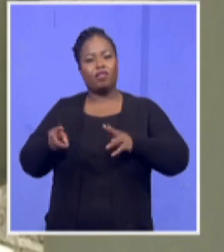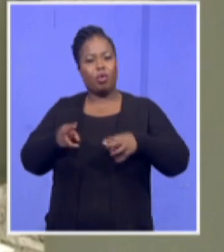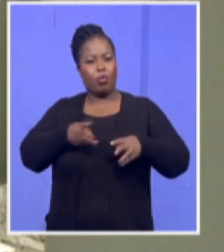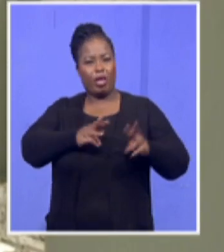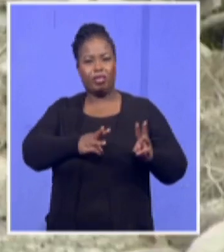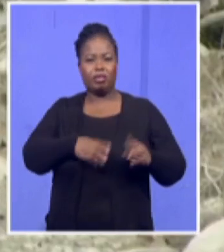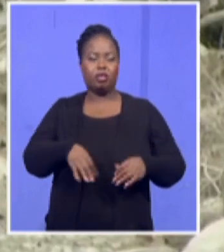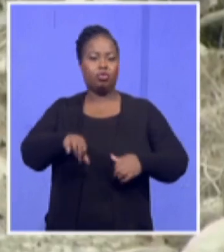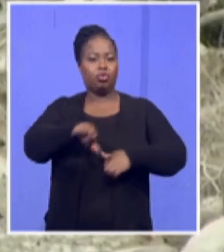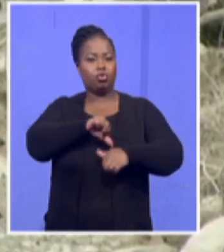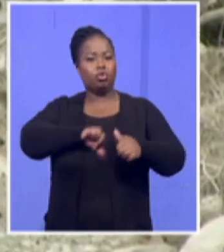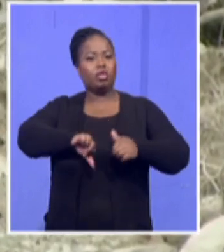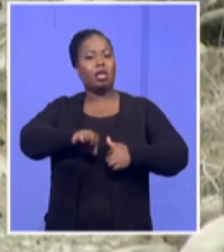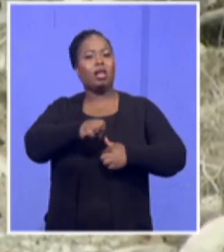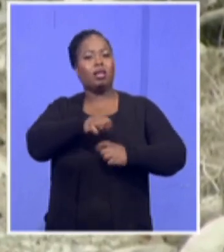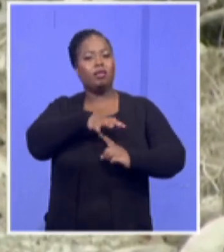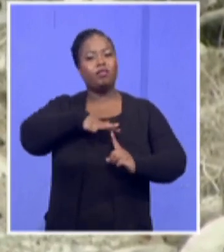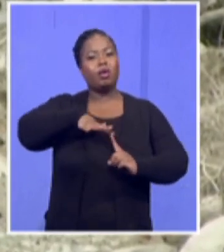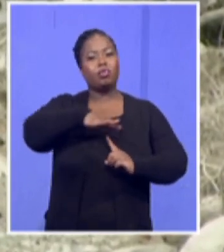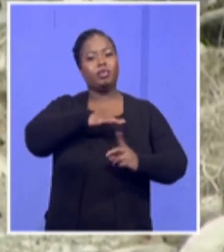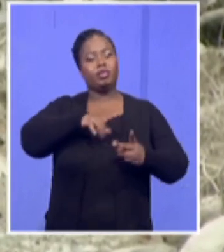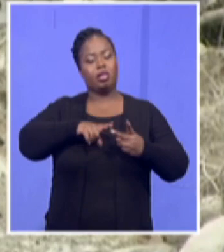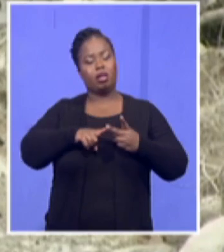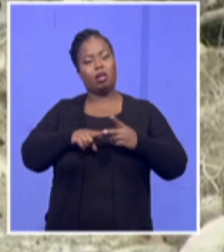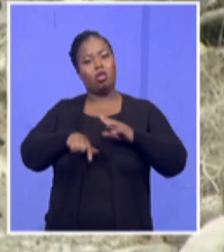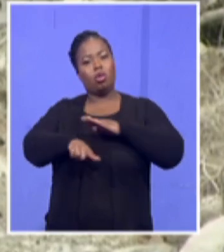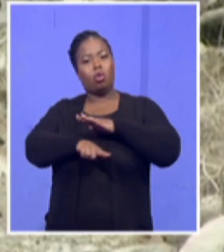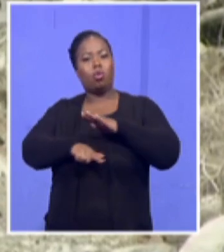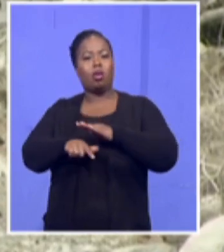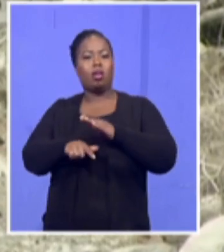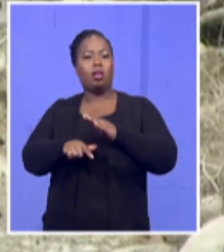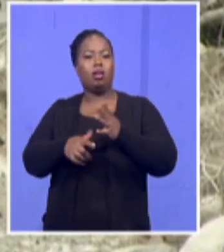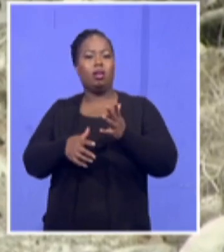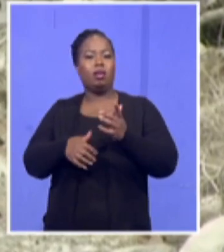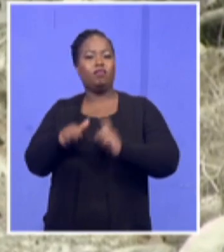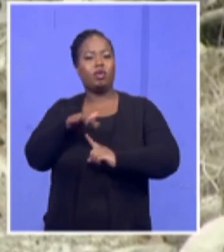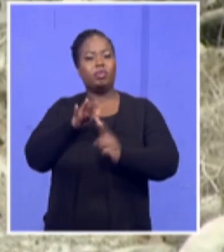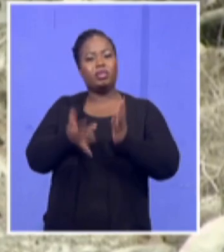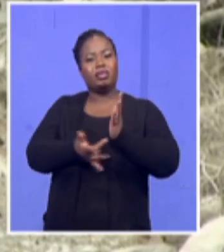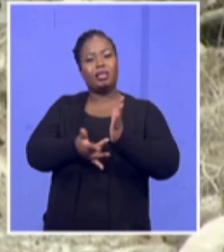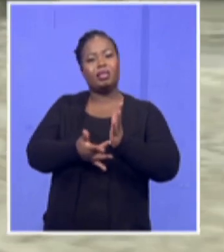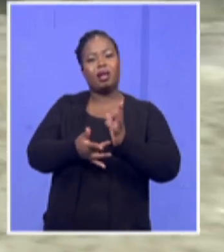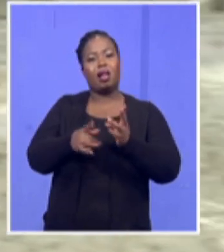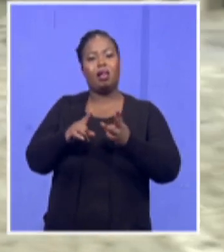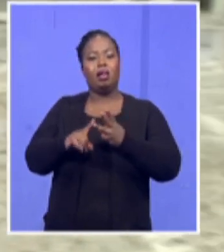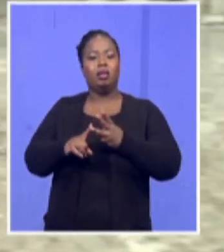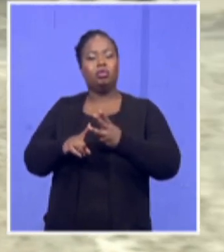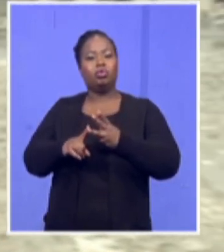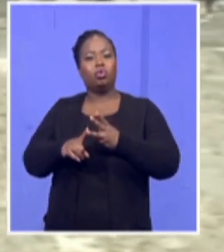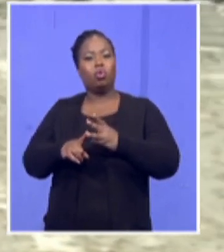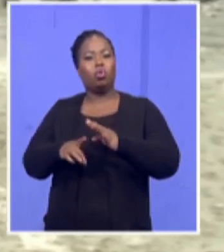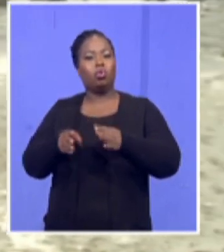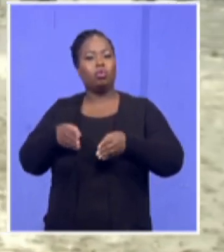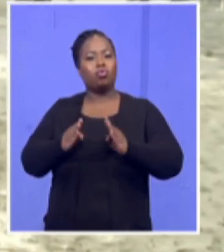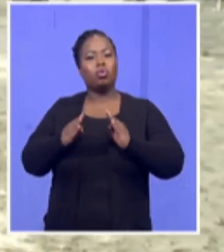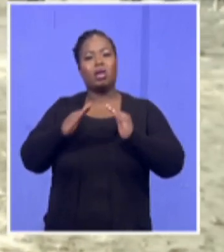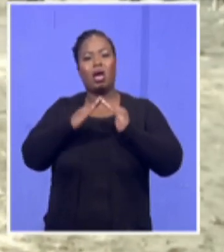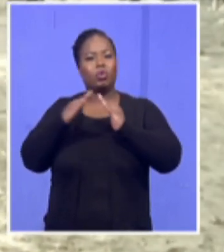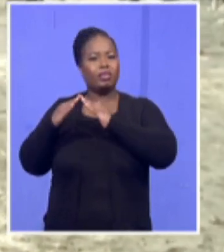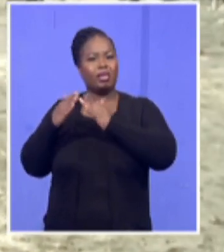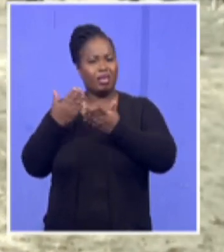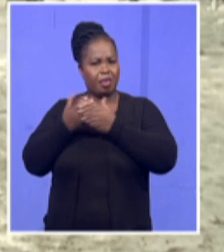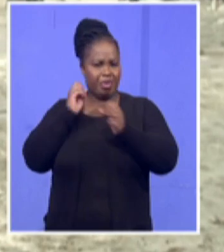social, environmental, local, economic, and technical infrastructure that's going to be affected by that. That needs to